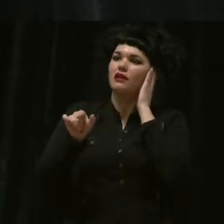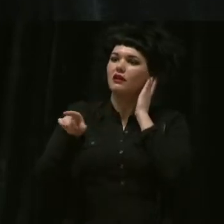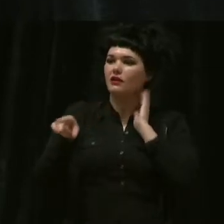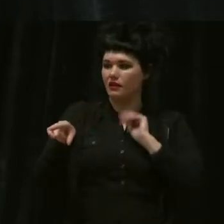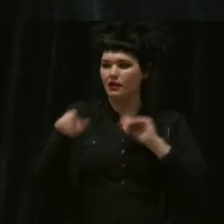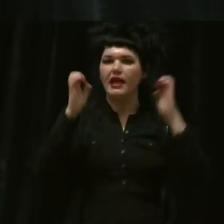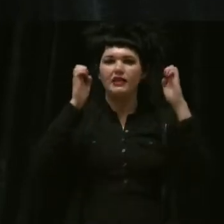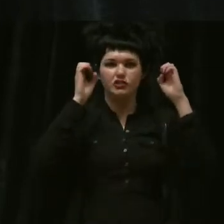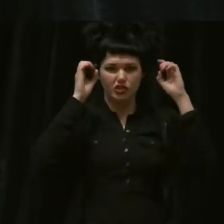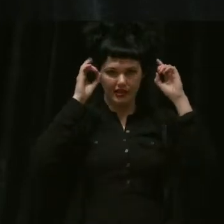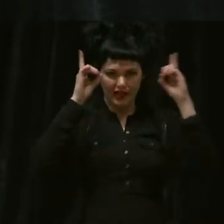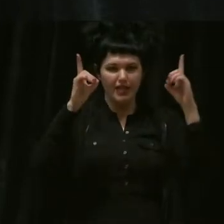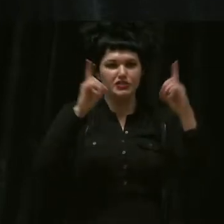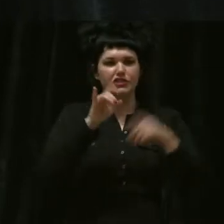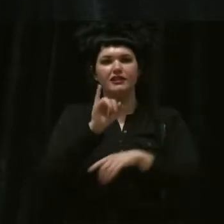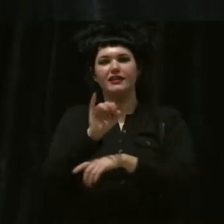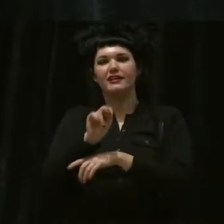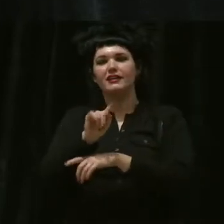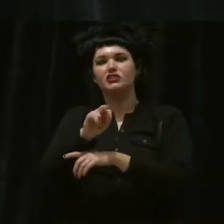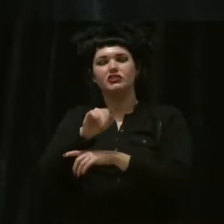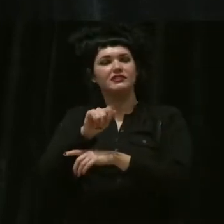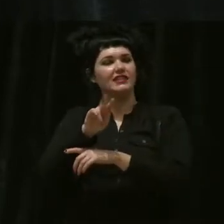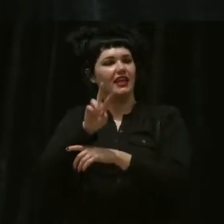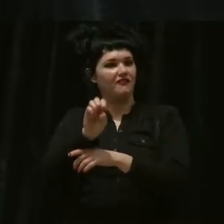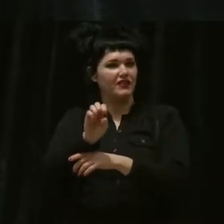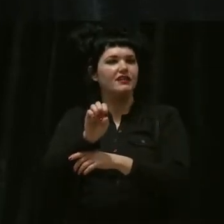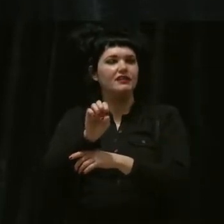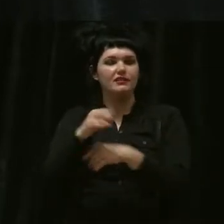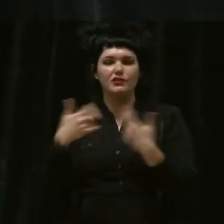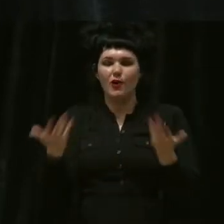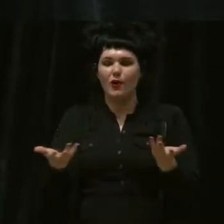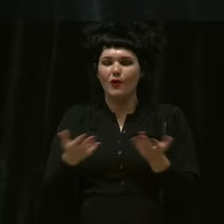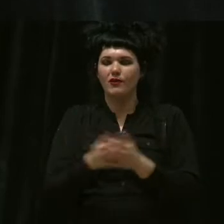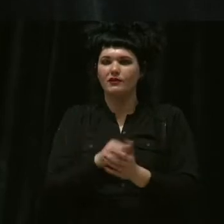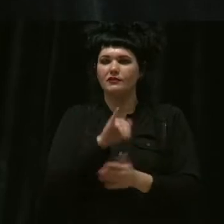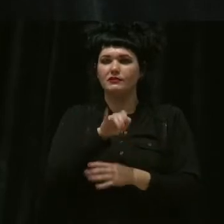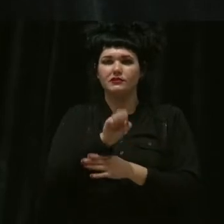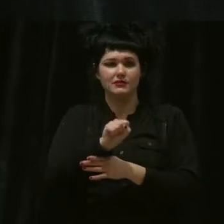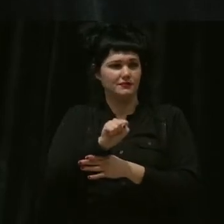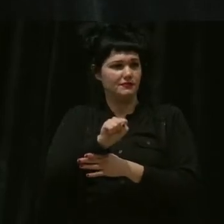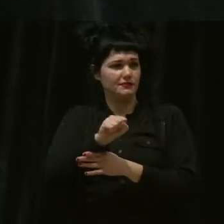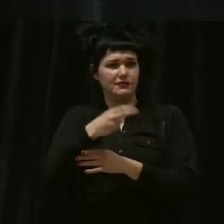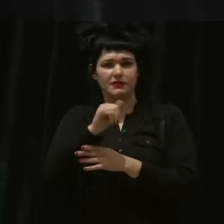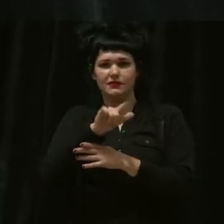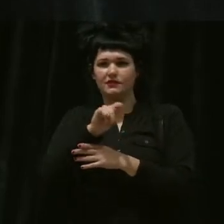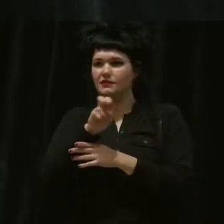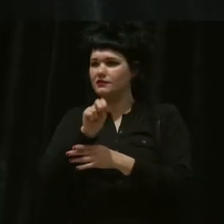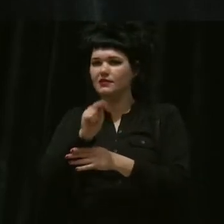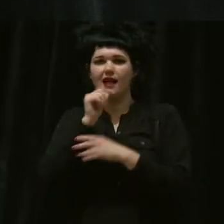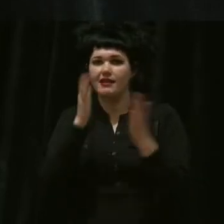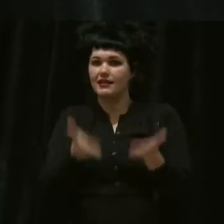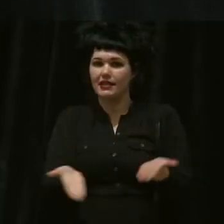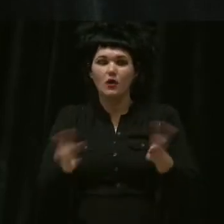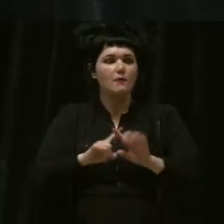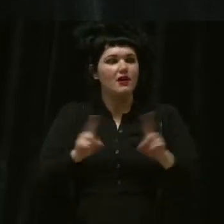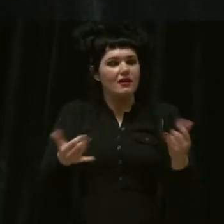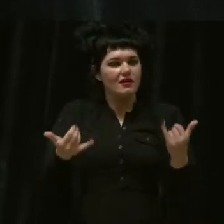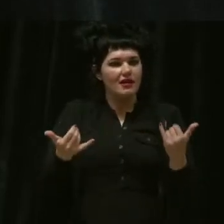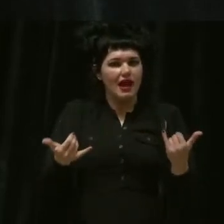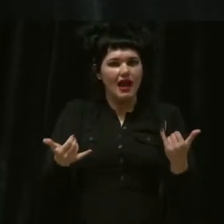Digital Education Initiative. So James Hilton's not here, but now they